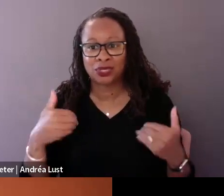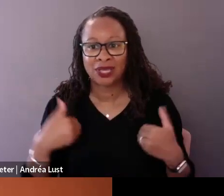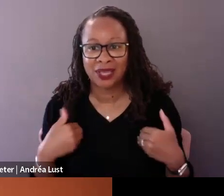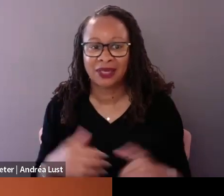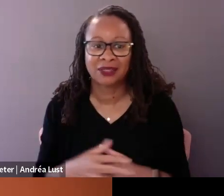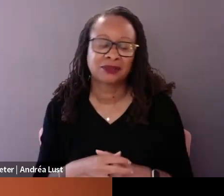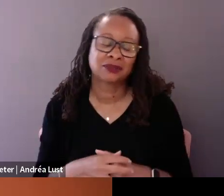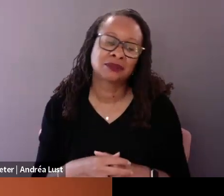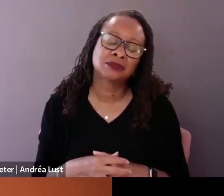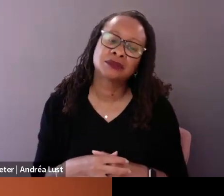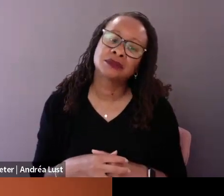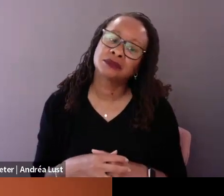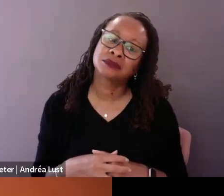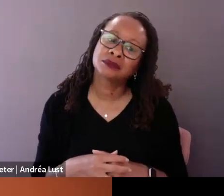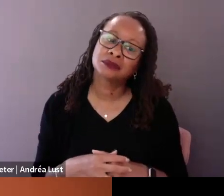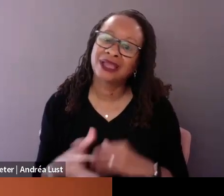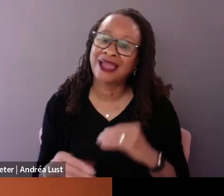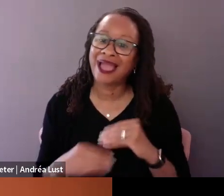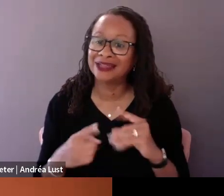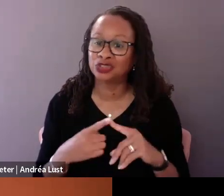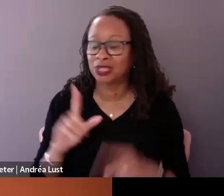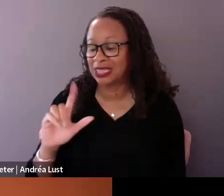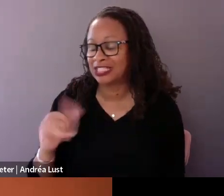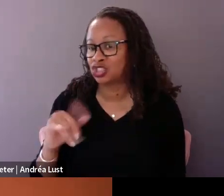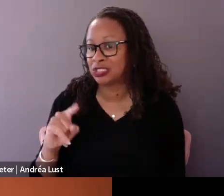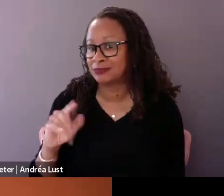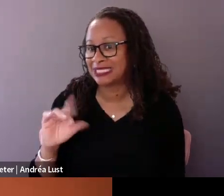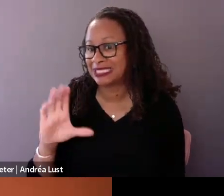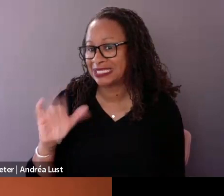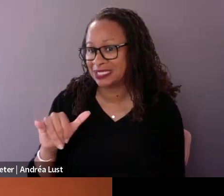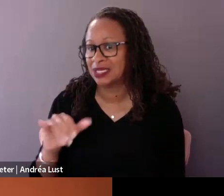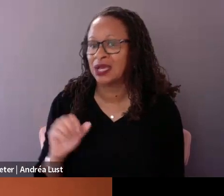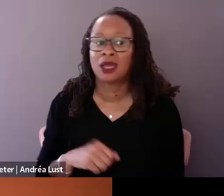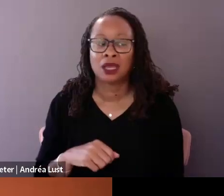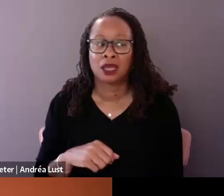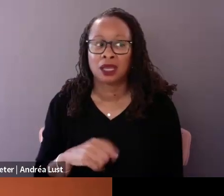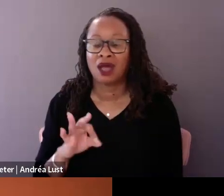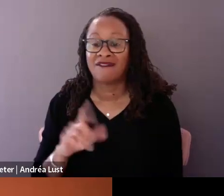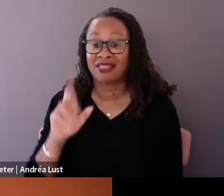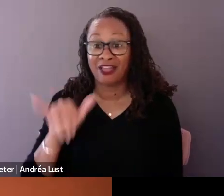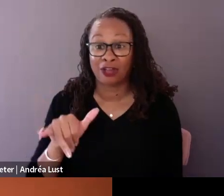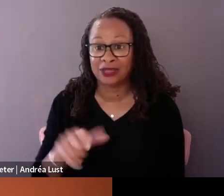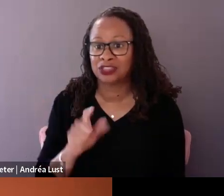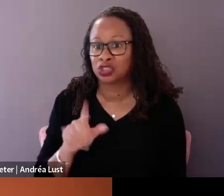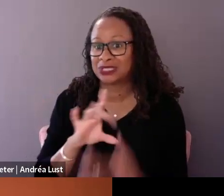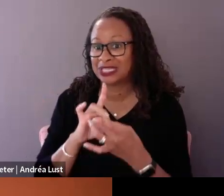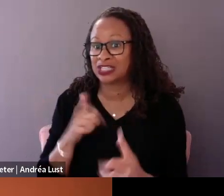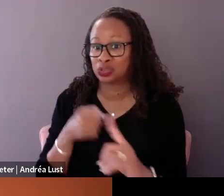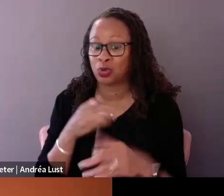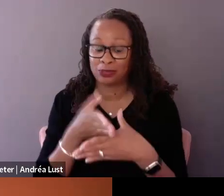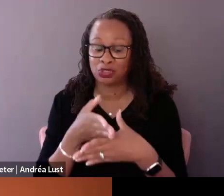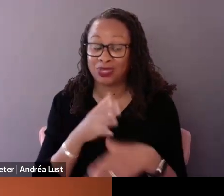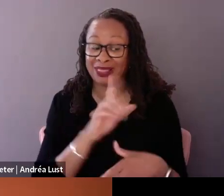to the legitimacy, viability of Larry, you know, was the connection point between Larry